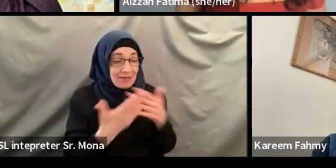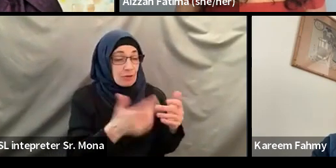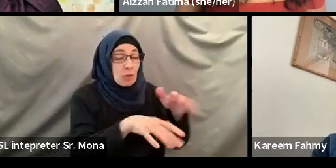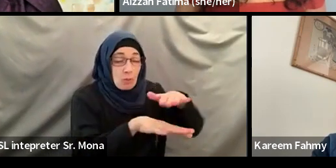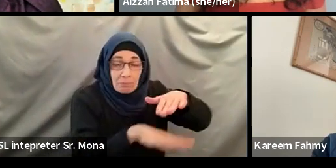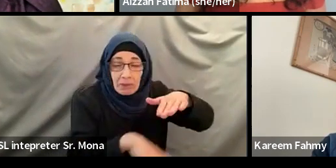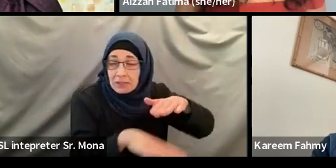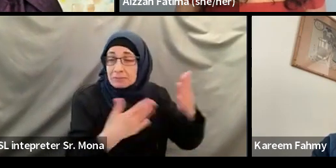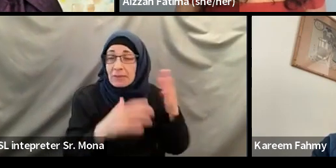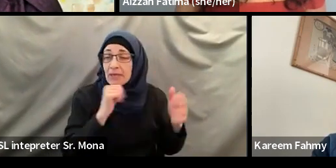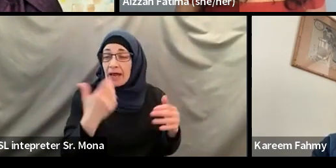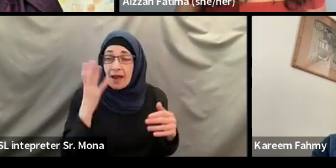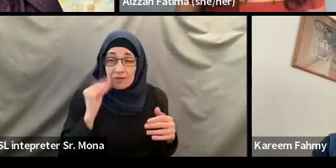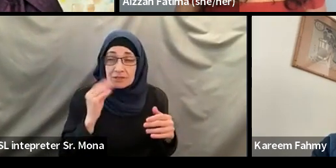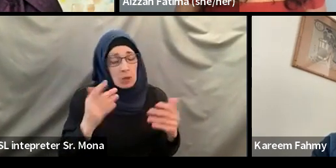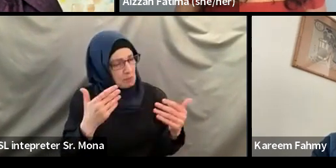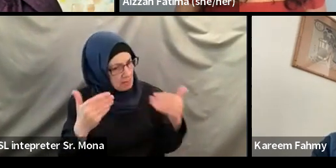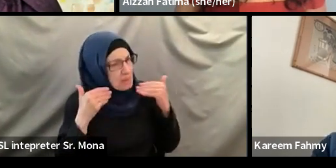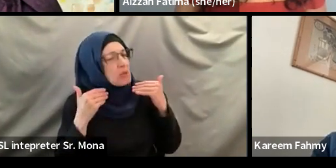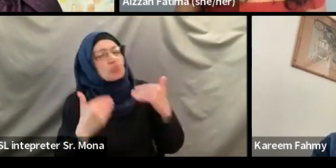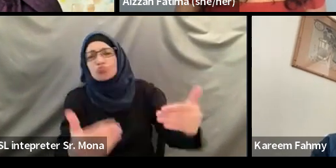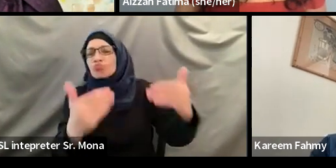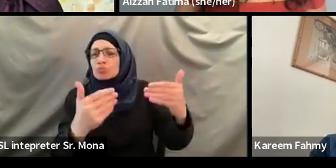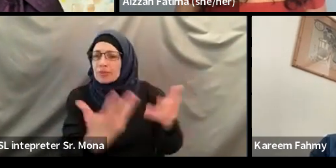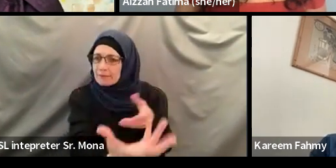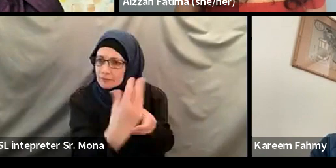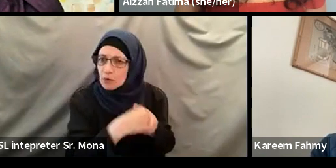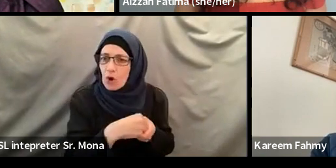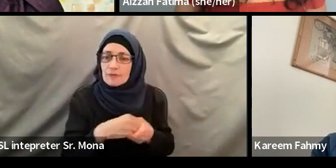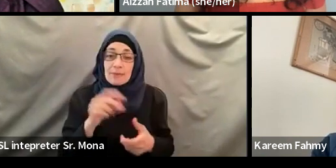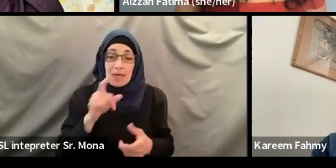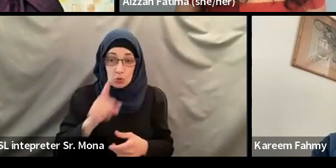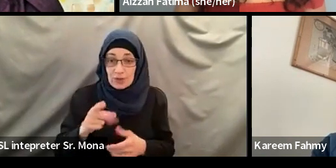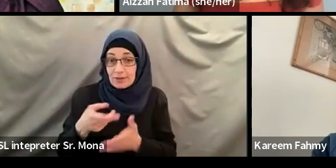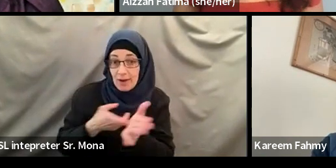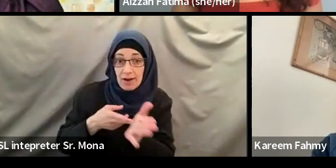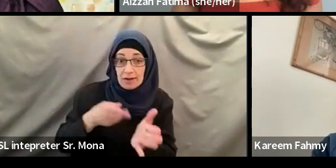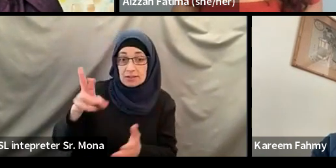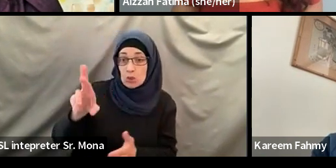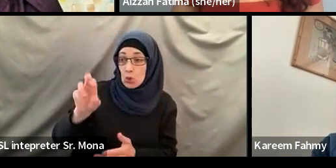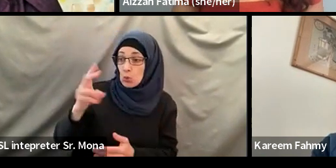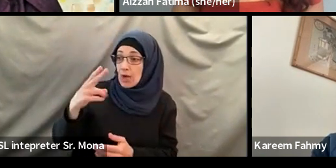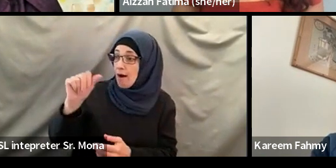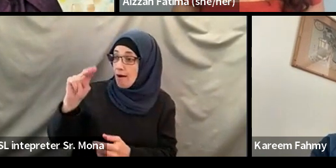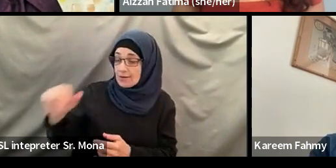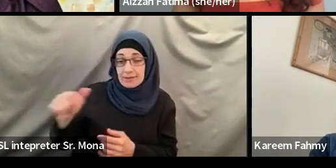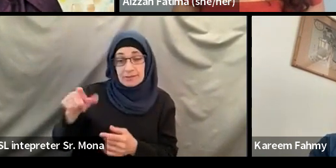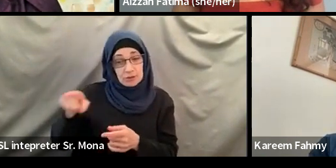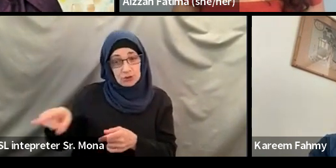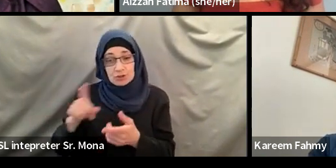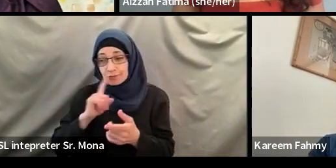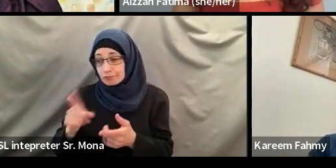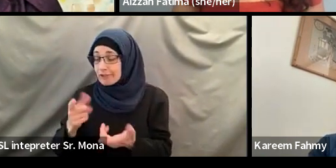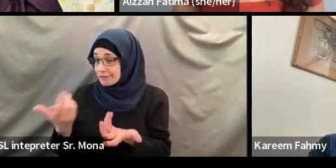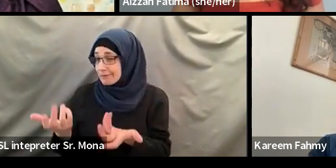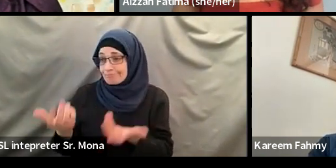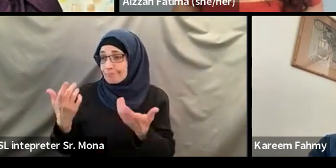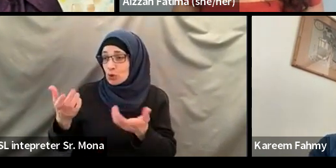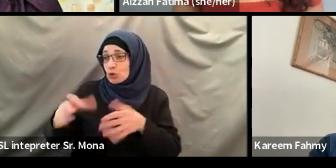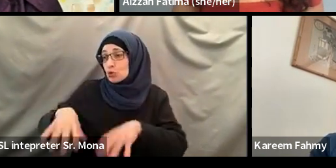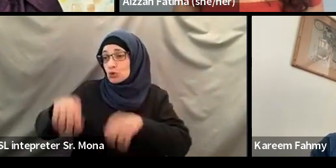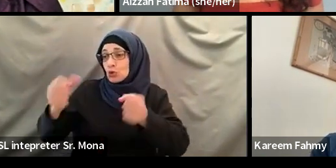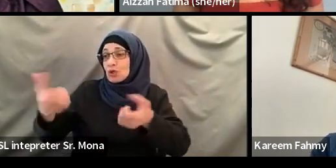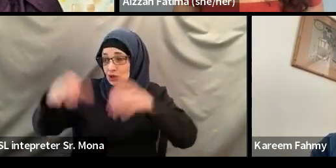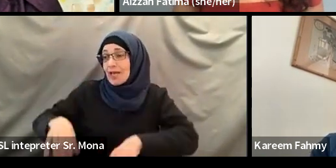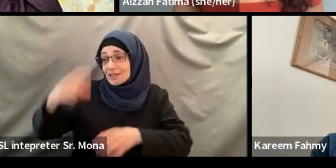cause. And like, honestly, Rehana taking that chance on me has forever changed my career and like my life. So I also wanna be the beacon for